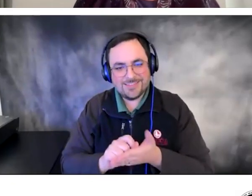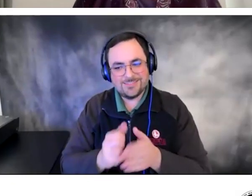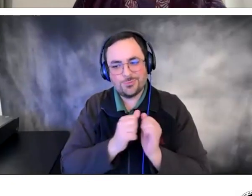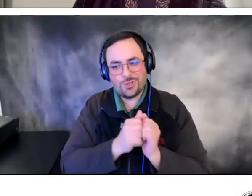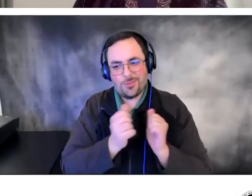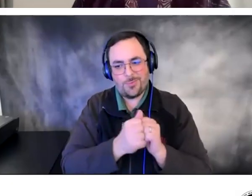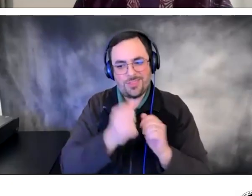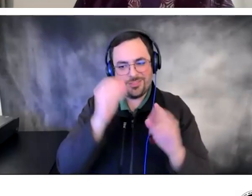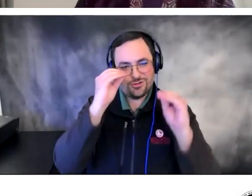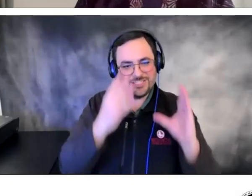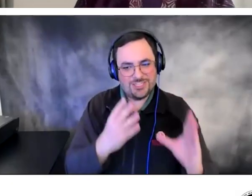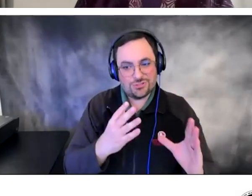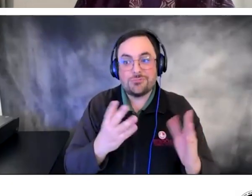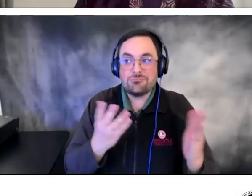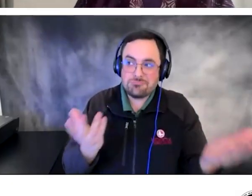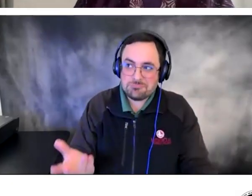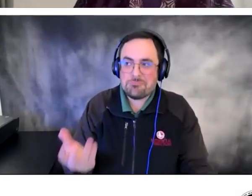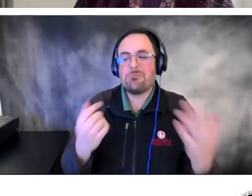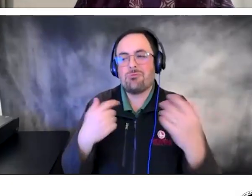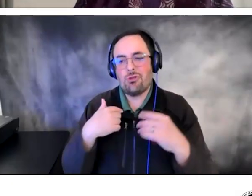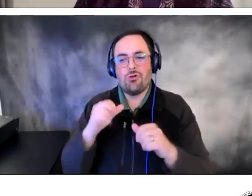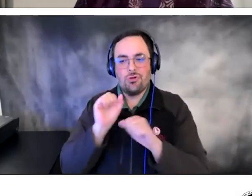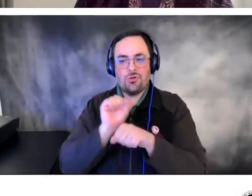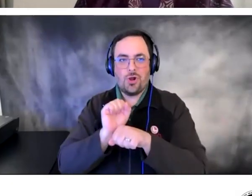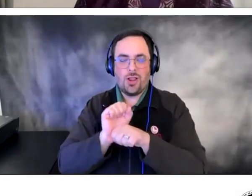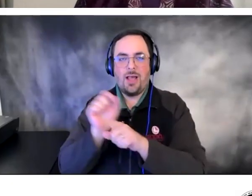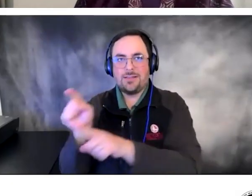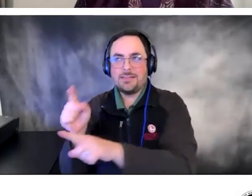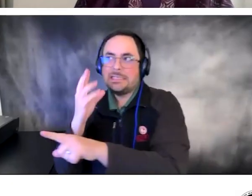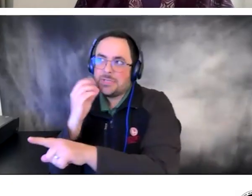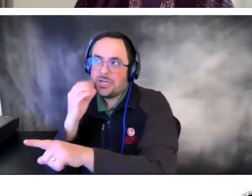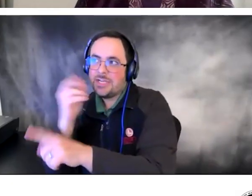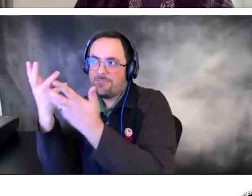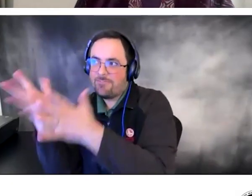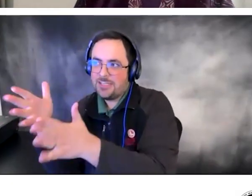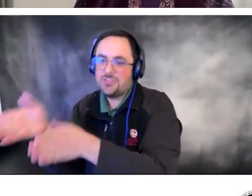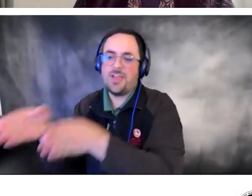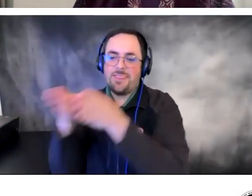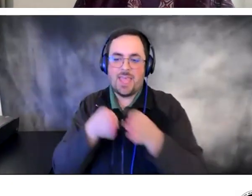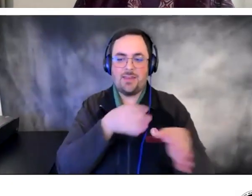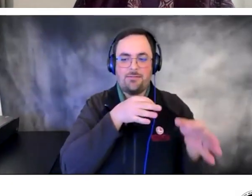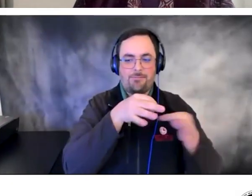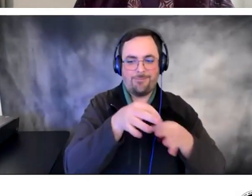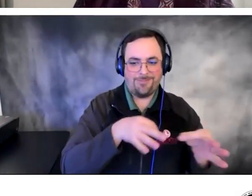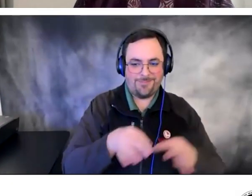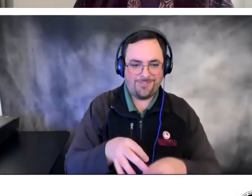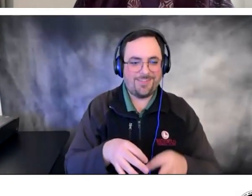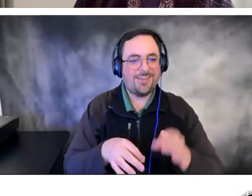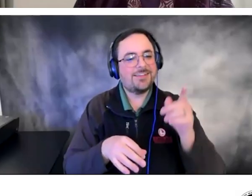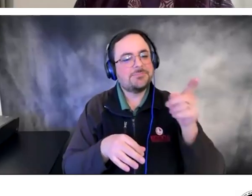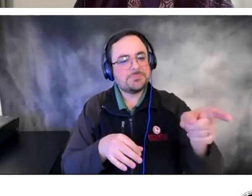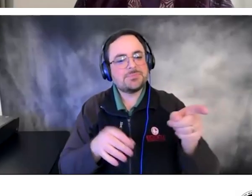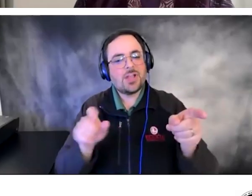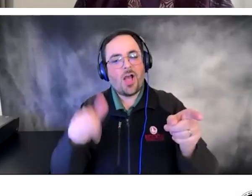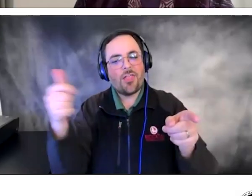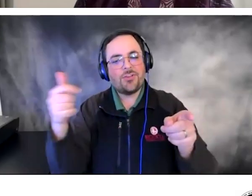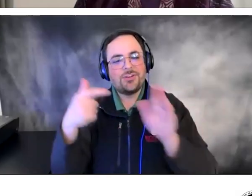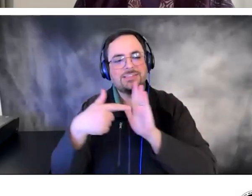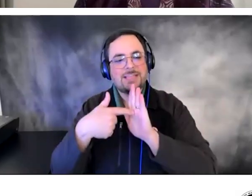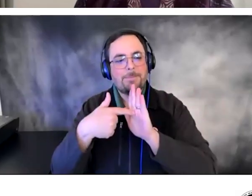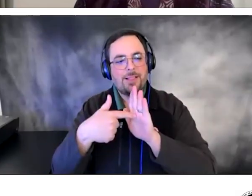her teacher. So that's another way to work on distancing, isn't it? And here's another sample